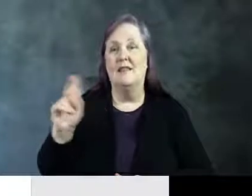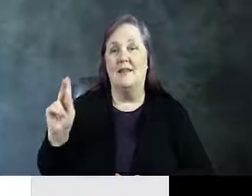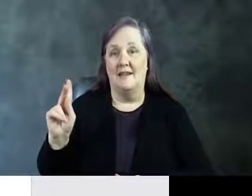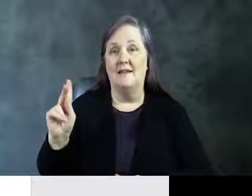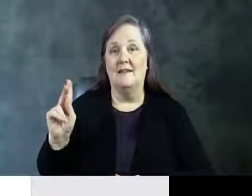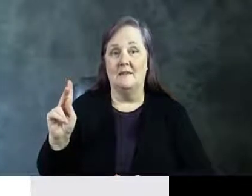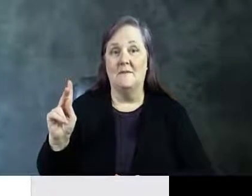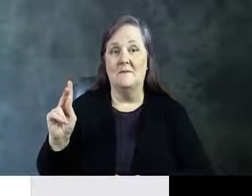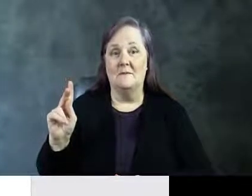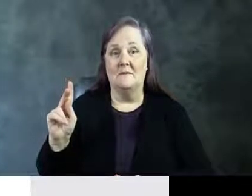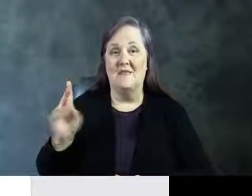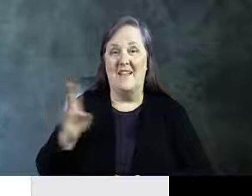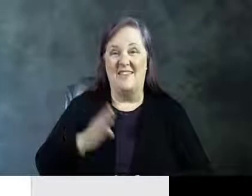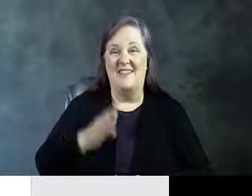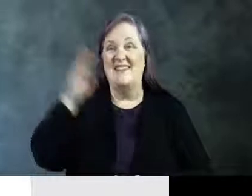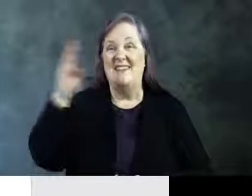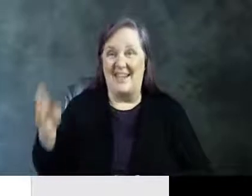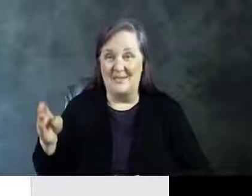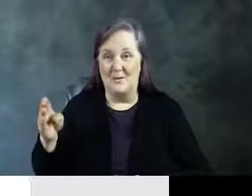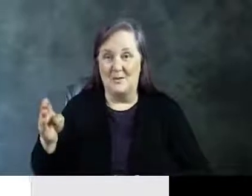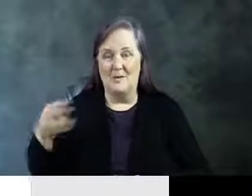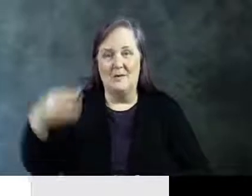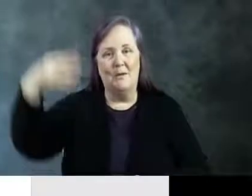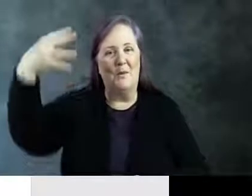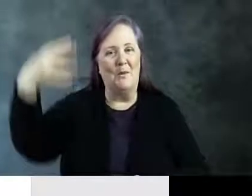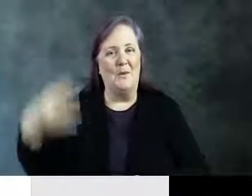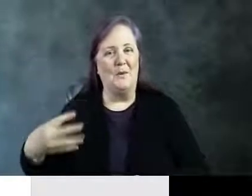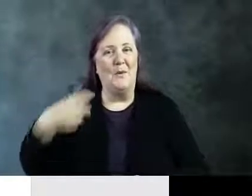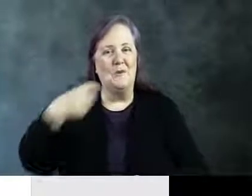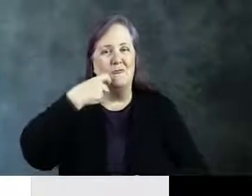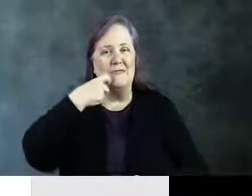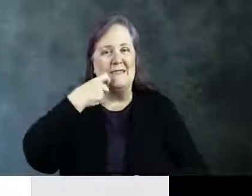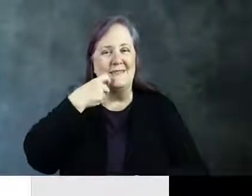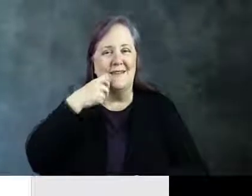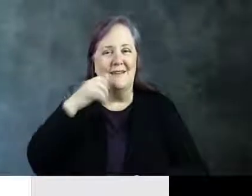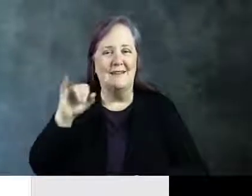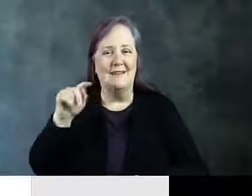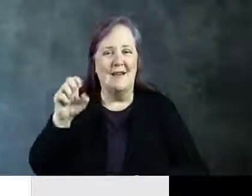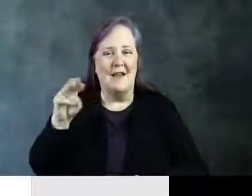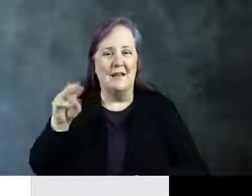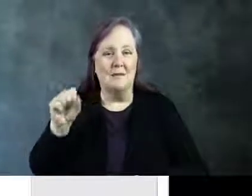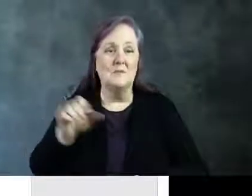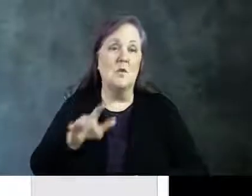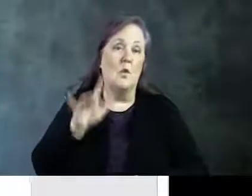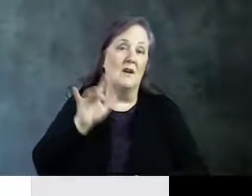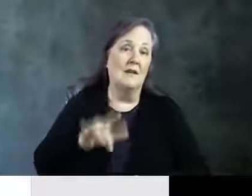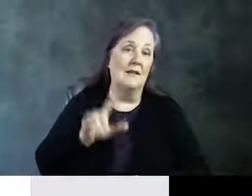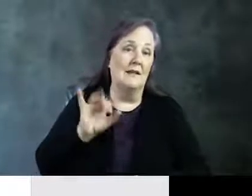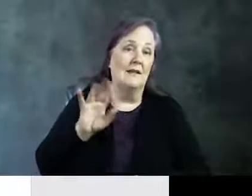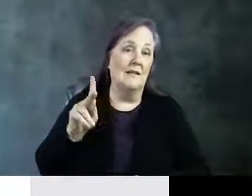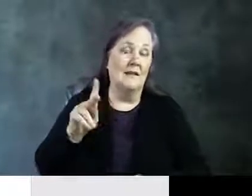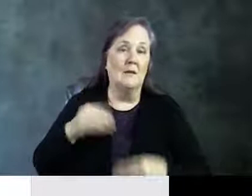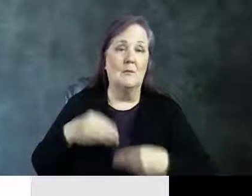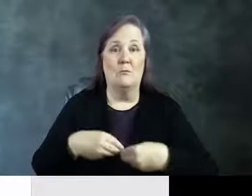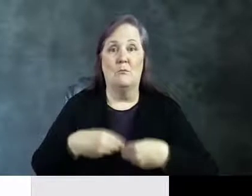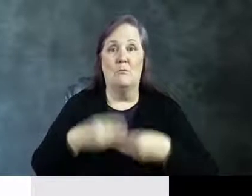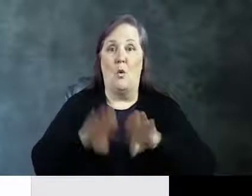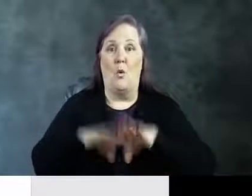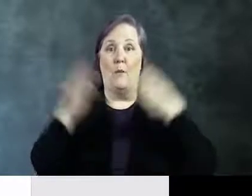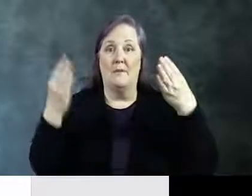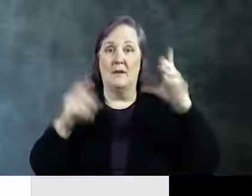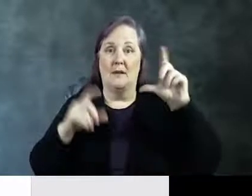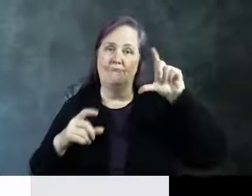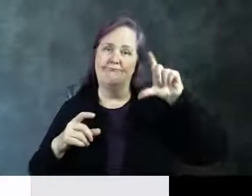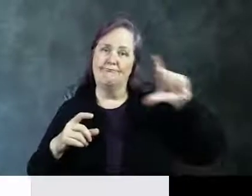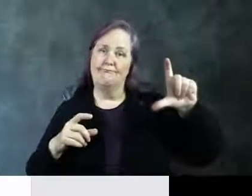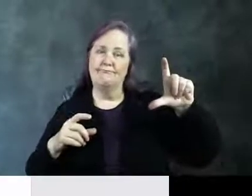the arrow next to it, it's going to pull up recent items that I can link. Or if I click link, it'll pull up the insert